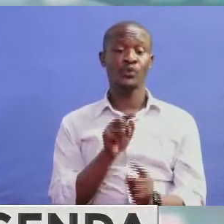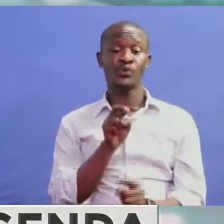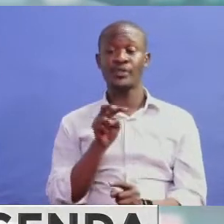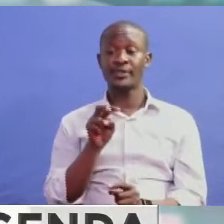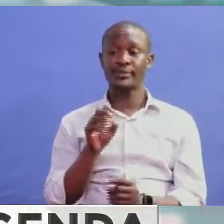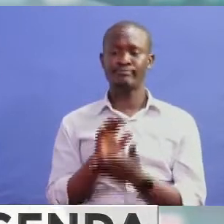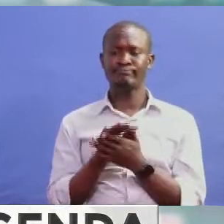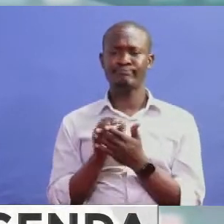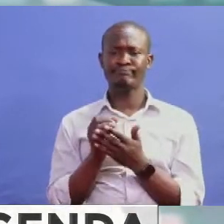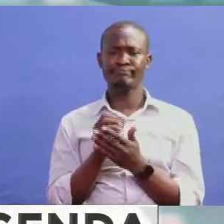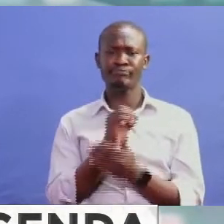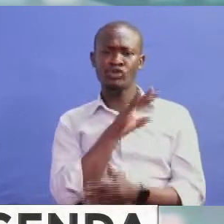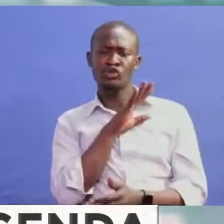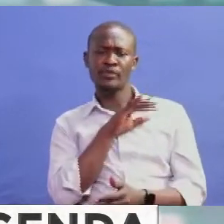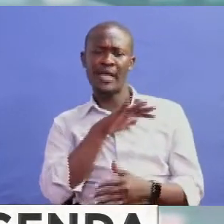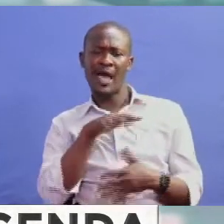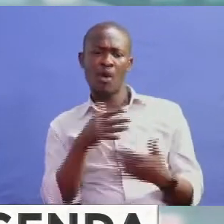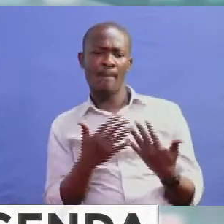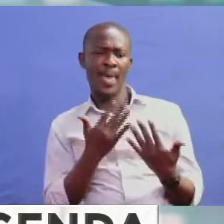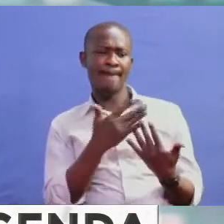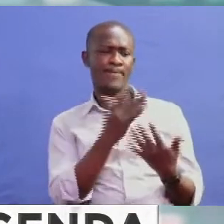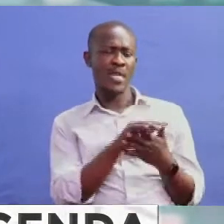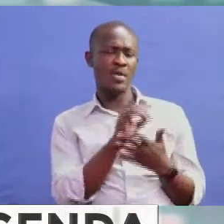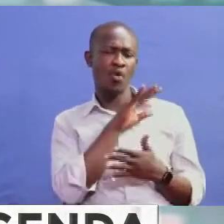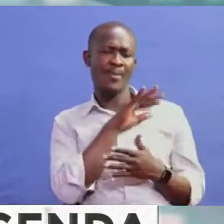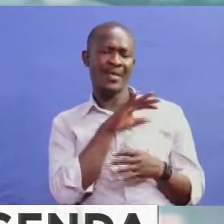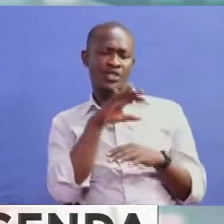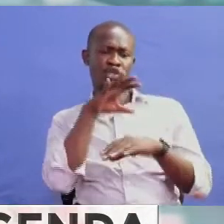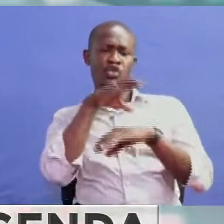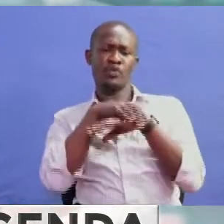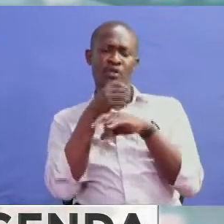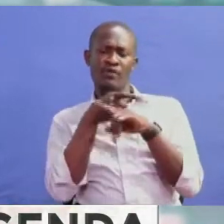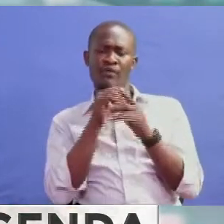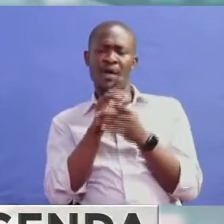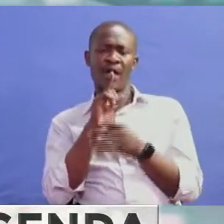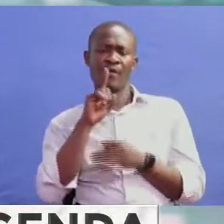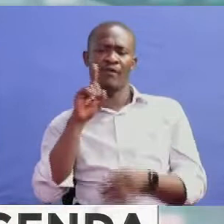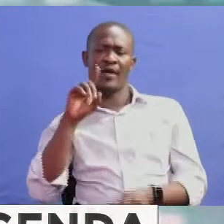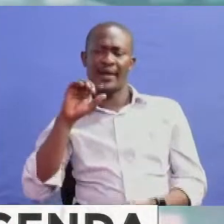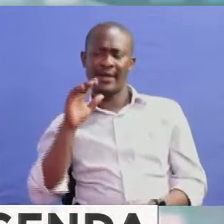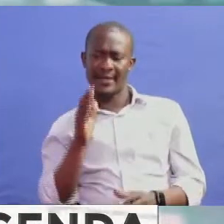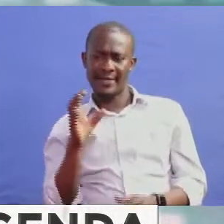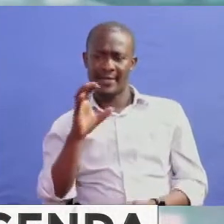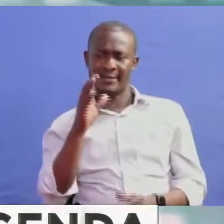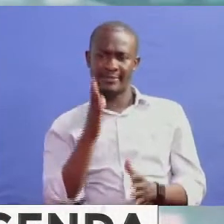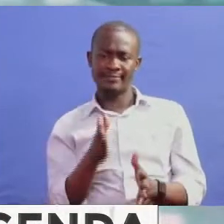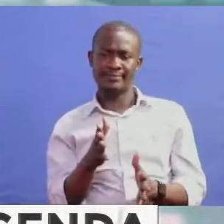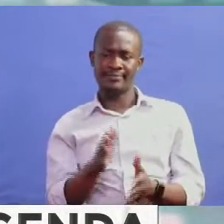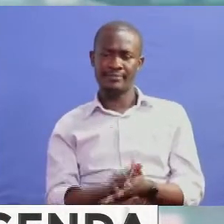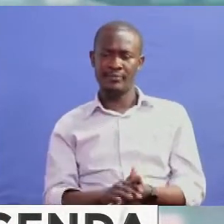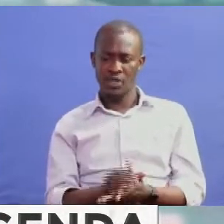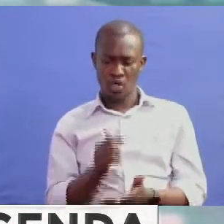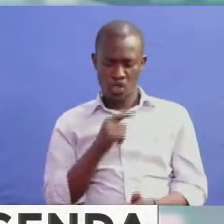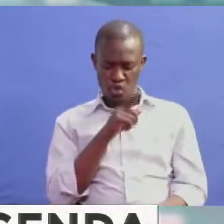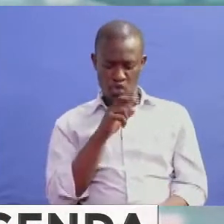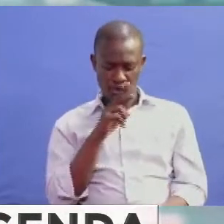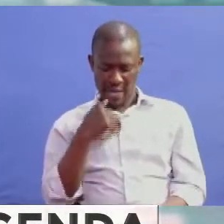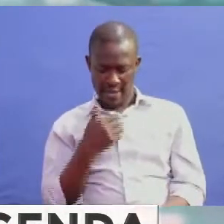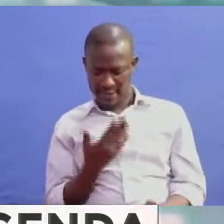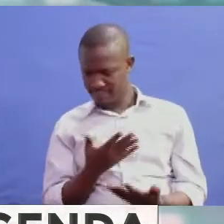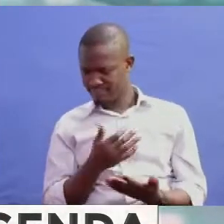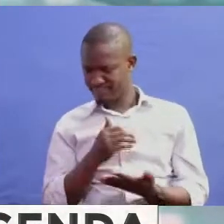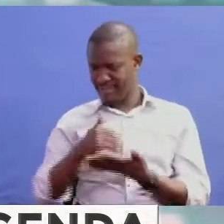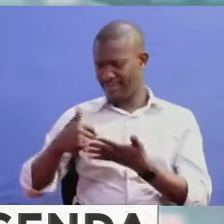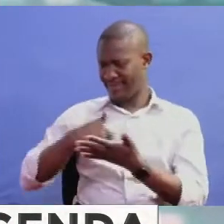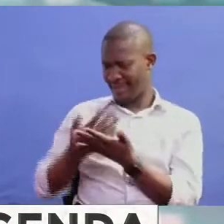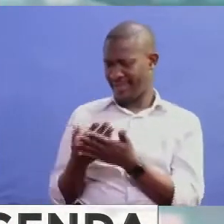complaints. How many complaints are you receiving out of 100 customers whom you're interacting with? So those are some of the numbers